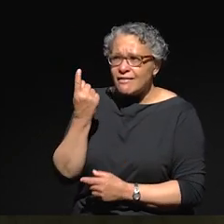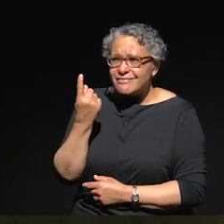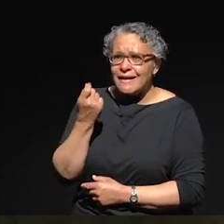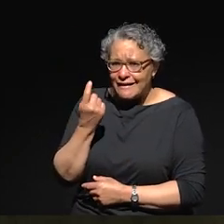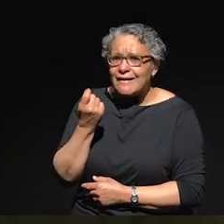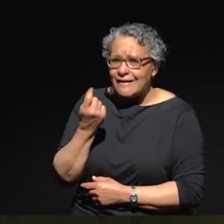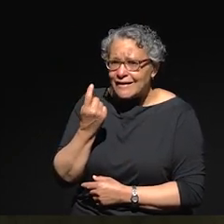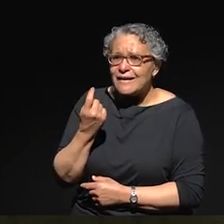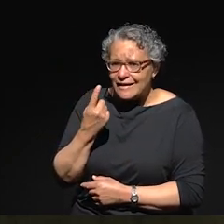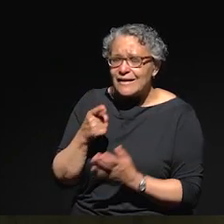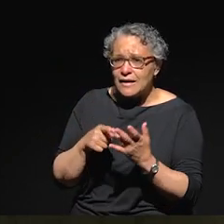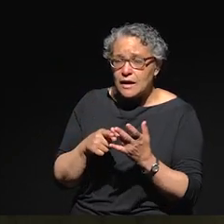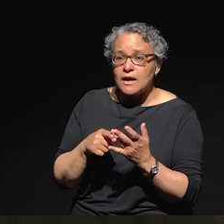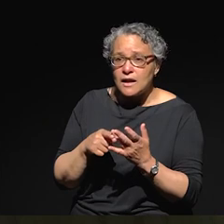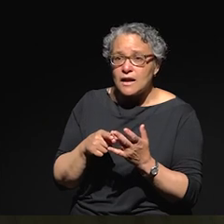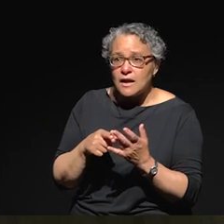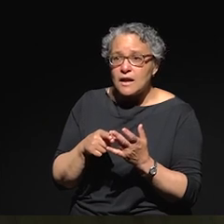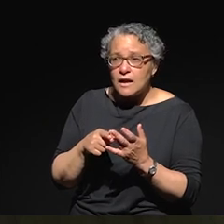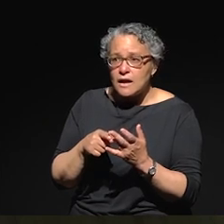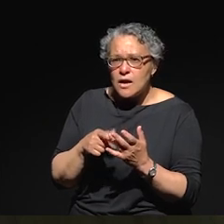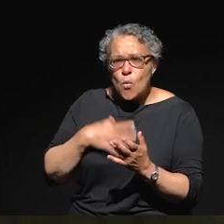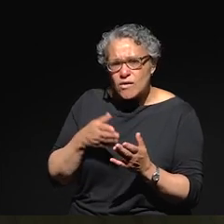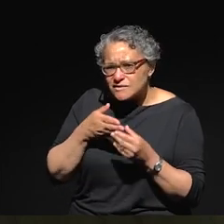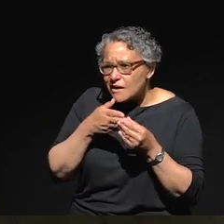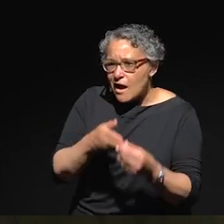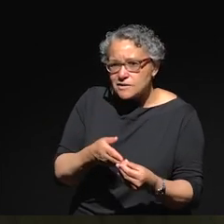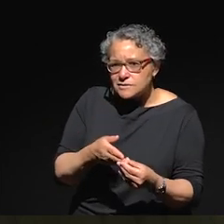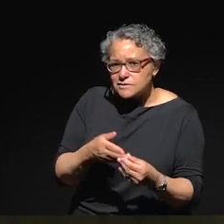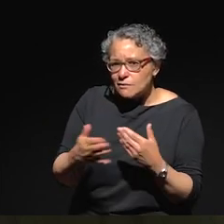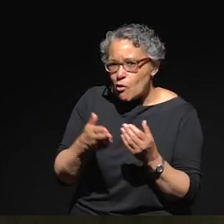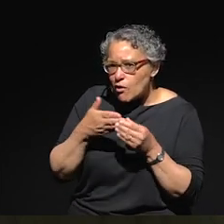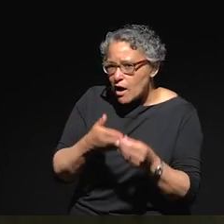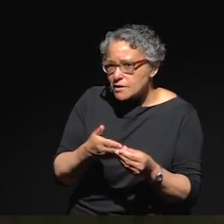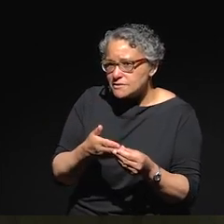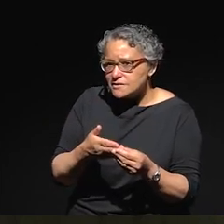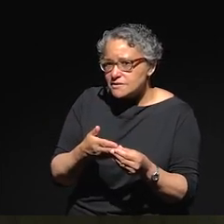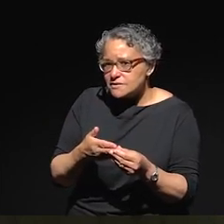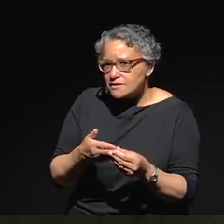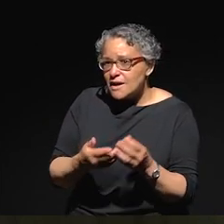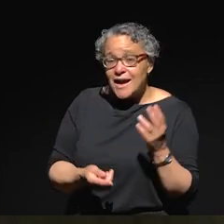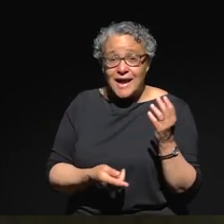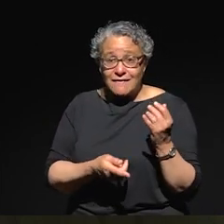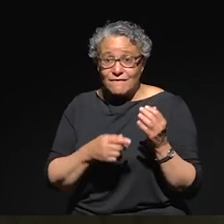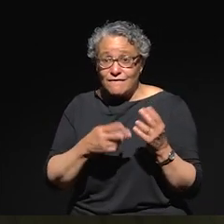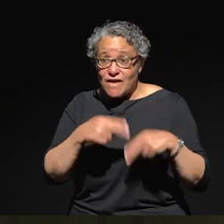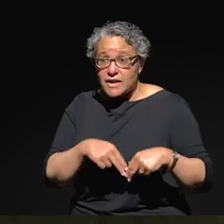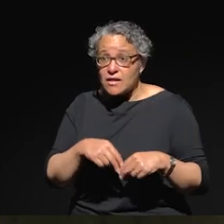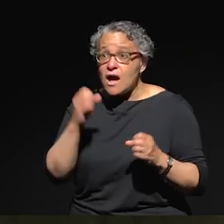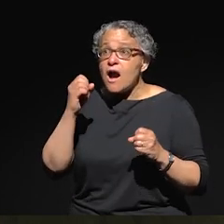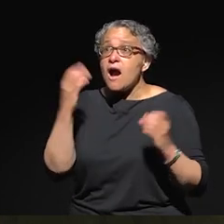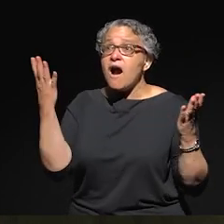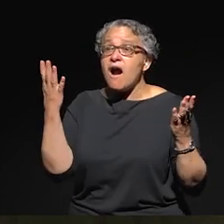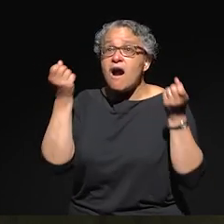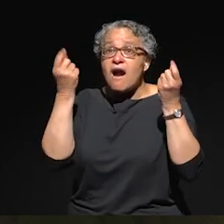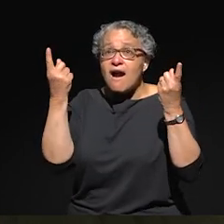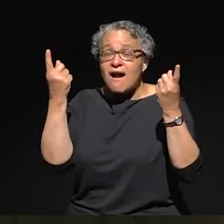understood some of it and he's trying to explain. There's one here who's seeking guidance from one of his co-students. And there's this one who has sort of a revelation,